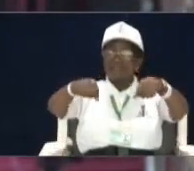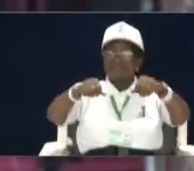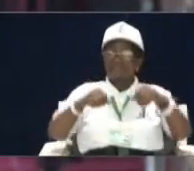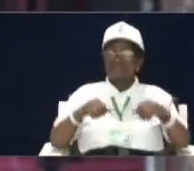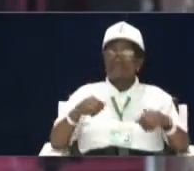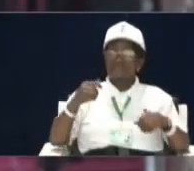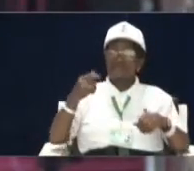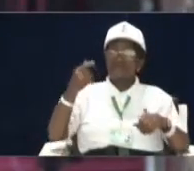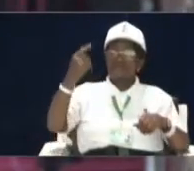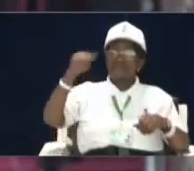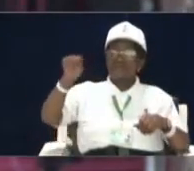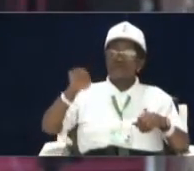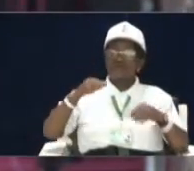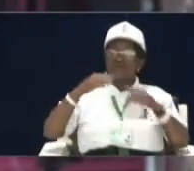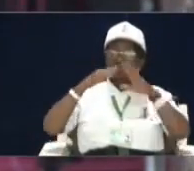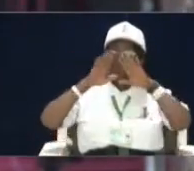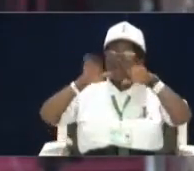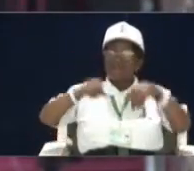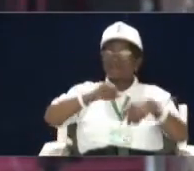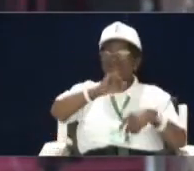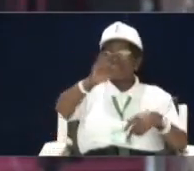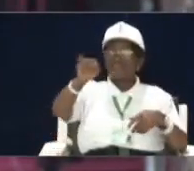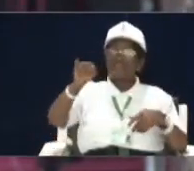for gratitude.